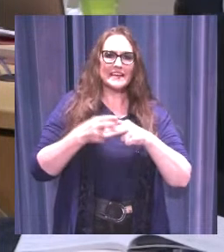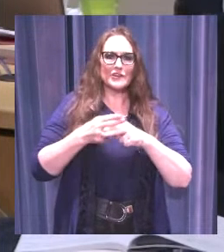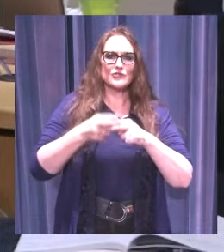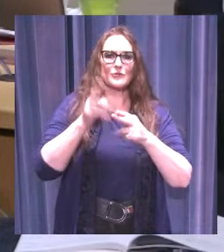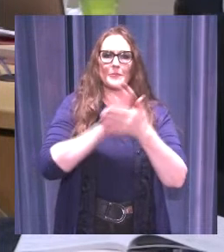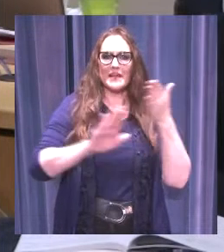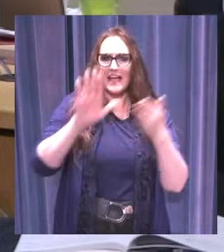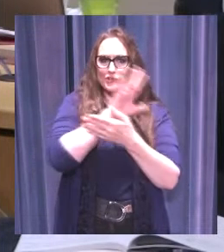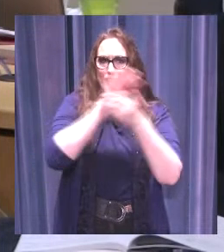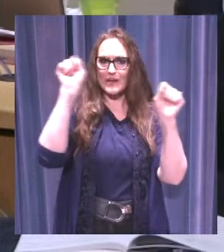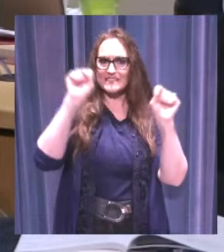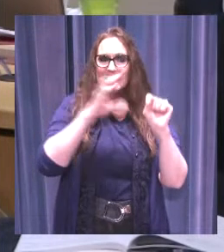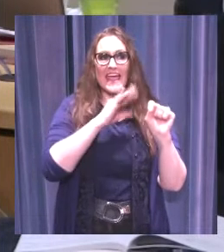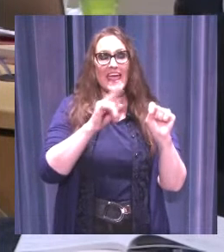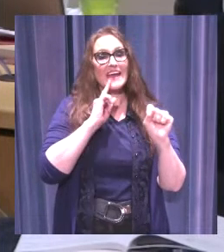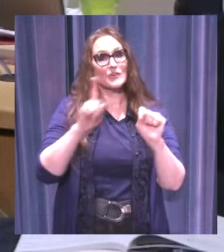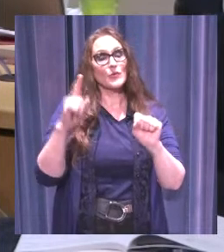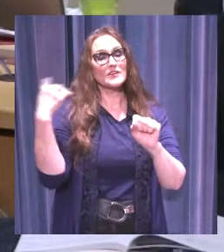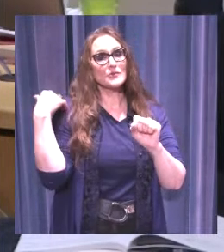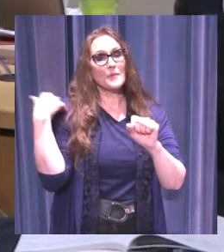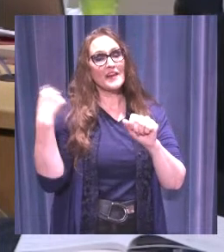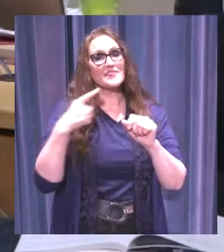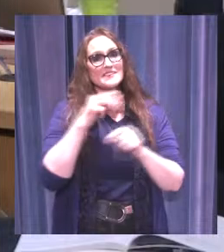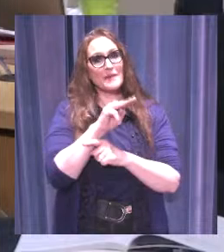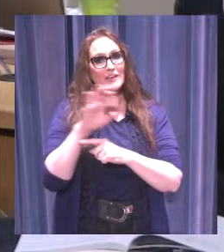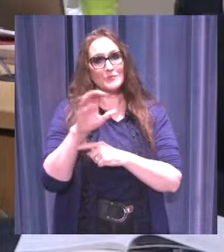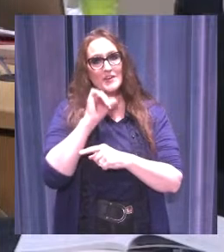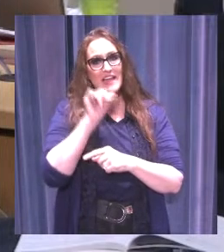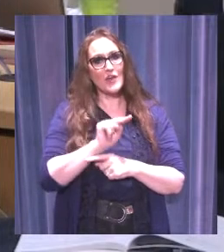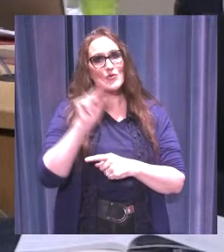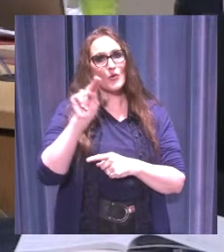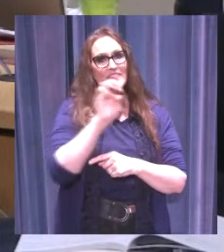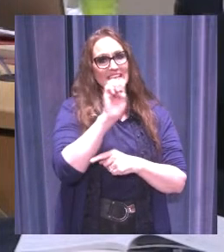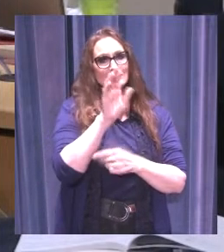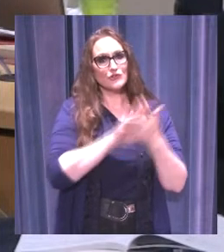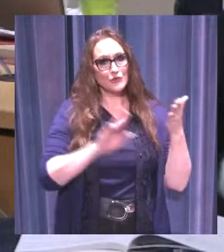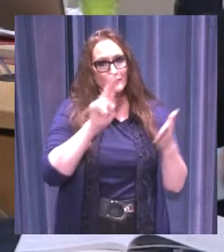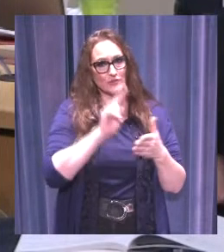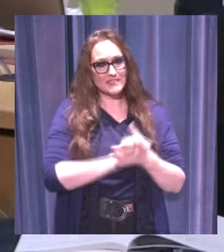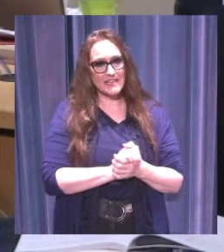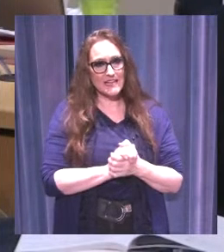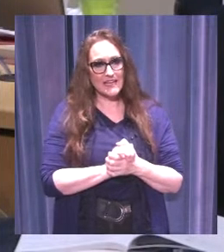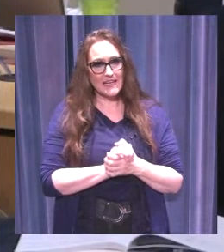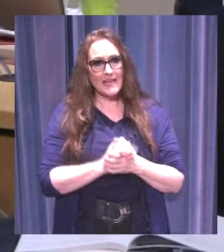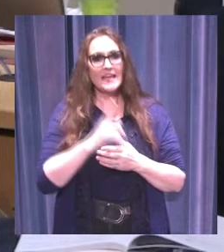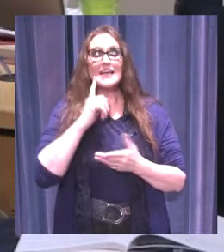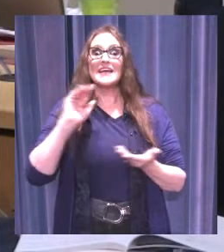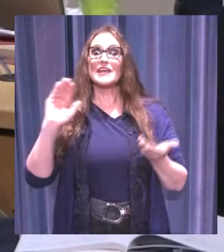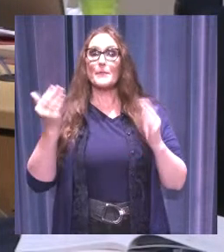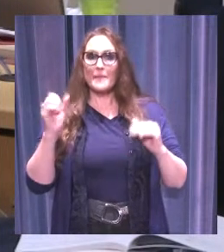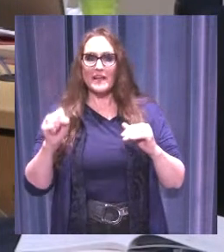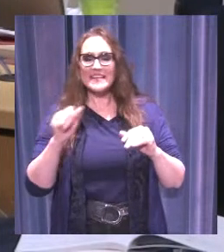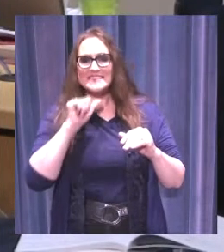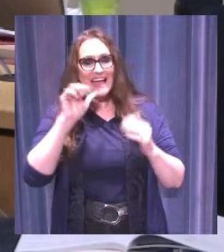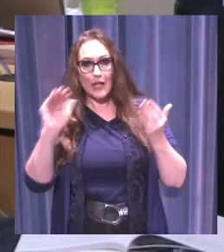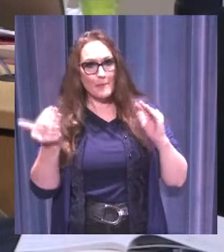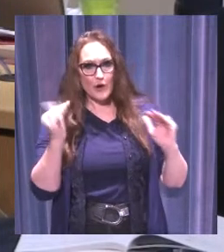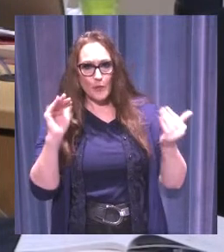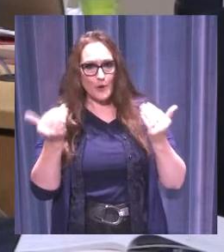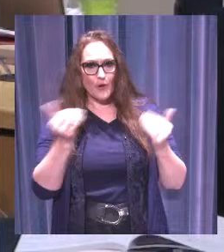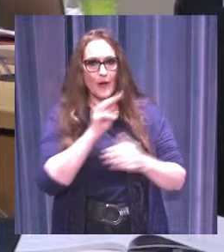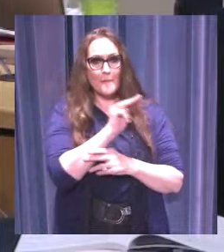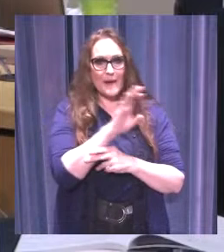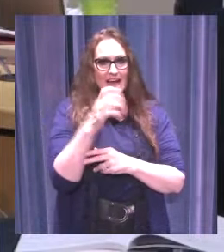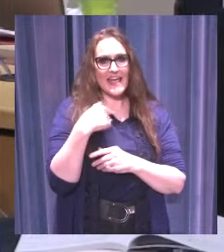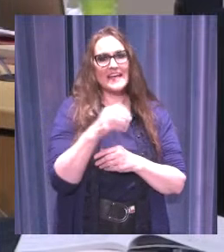president. And as a quick reminder, this is Mott Community College, not Northeastern University. It is not comparable. Mott has